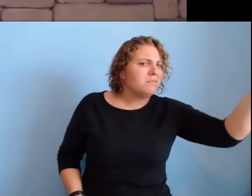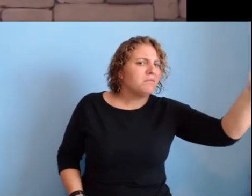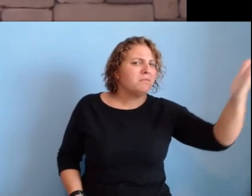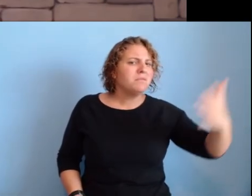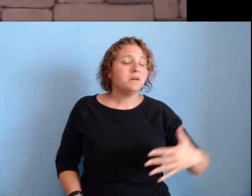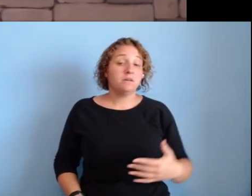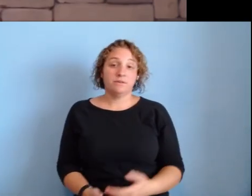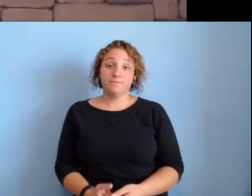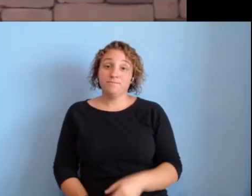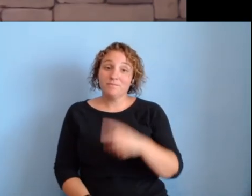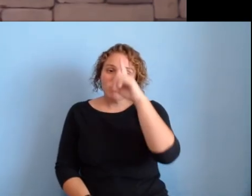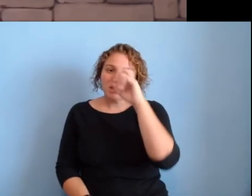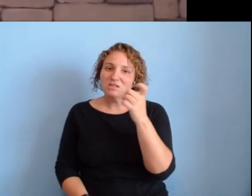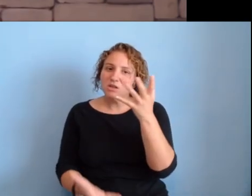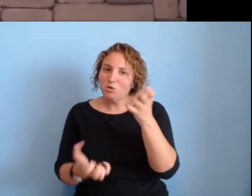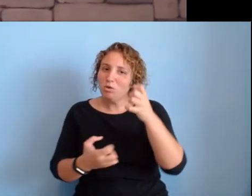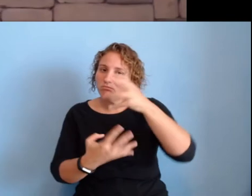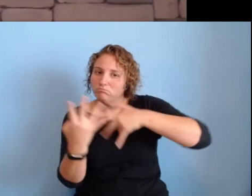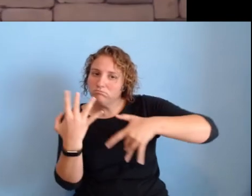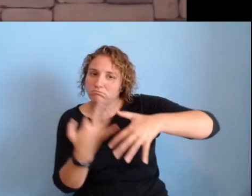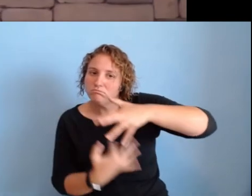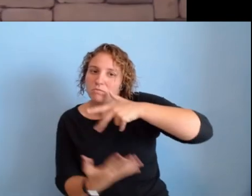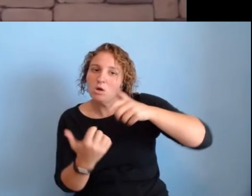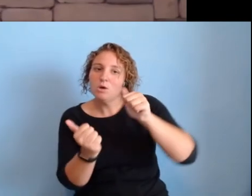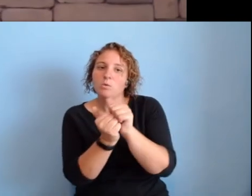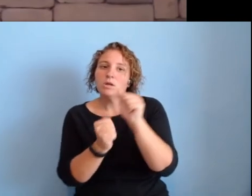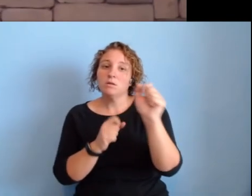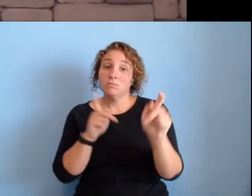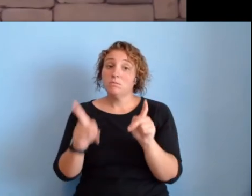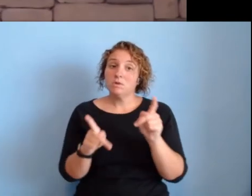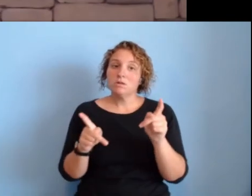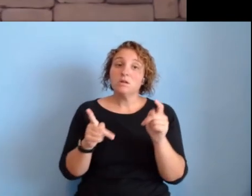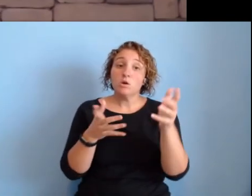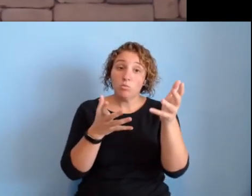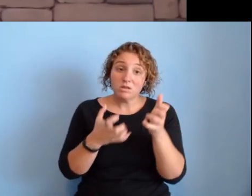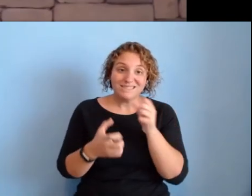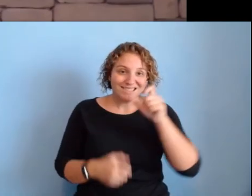Because he desires fellowship with man. doesn't need it, but he desired it.